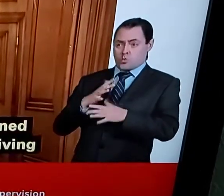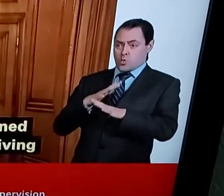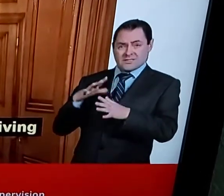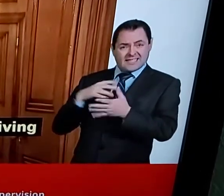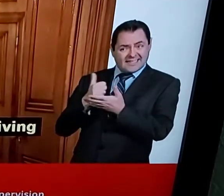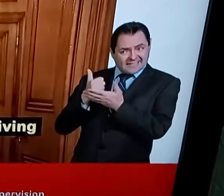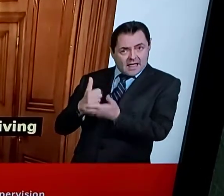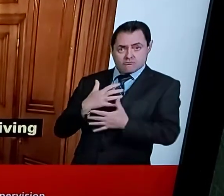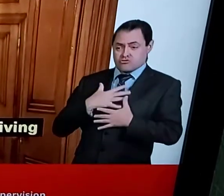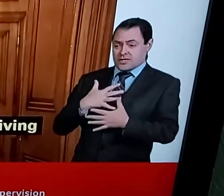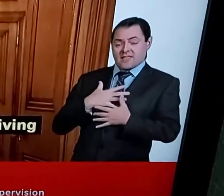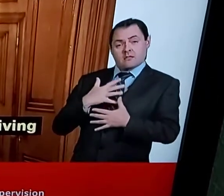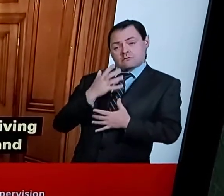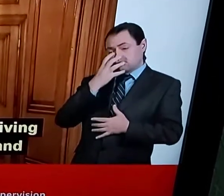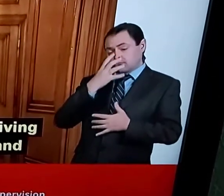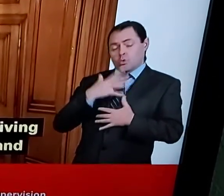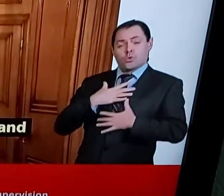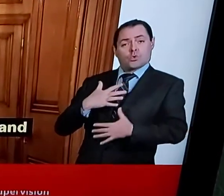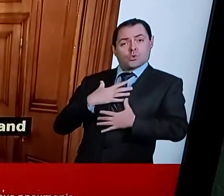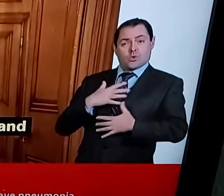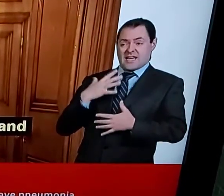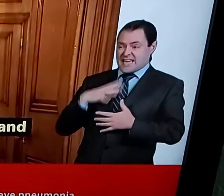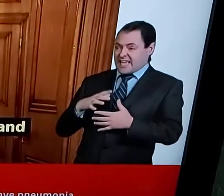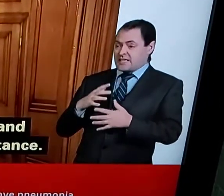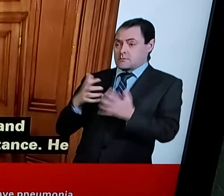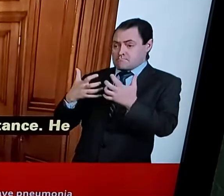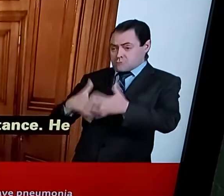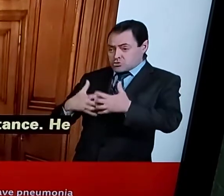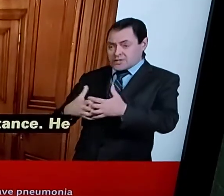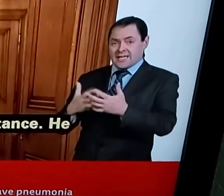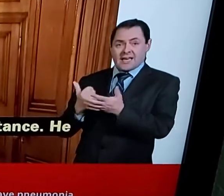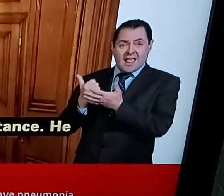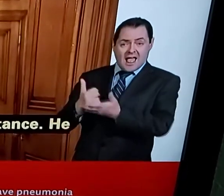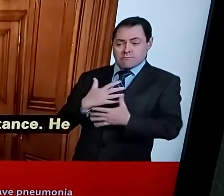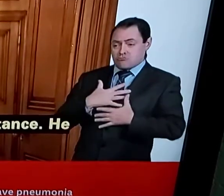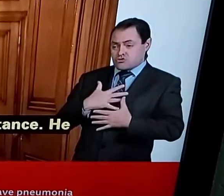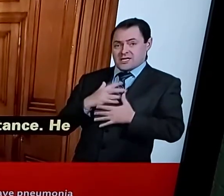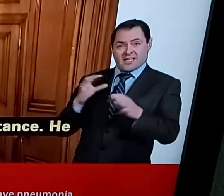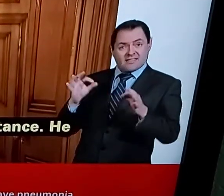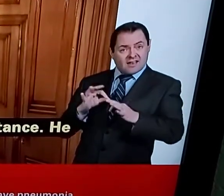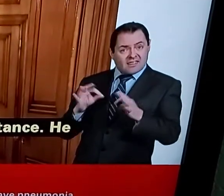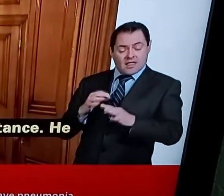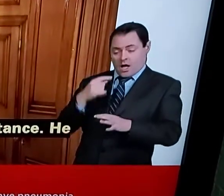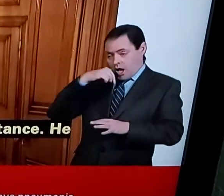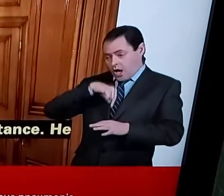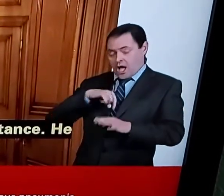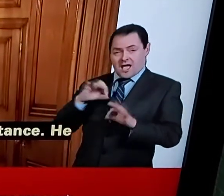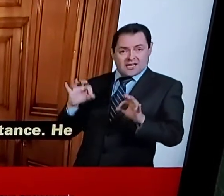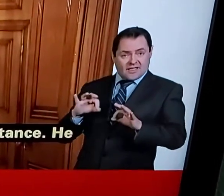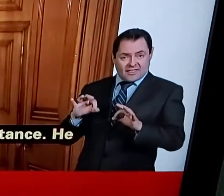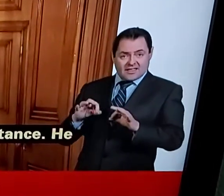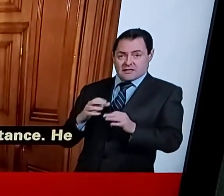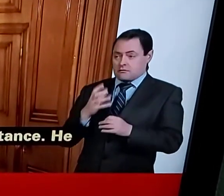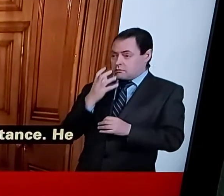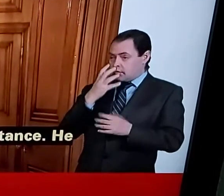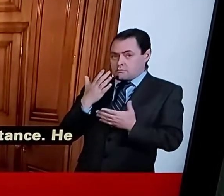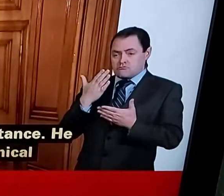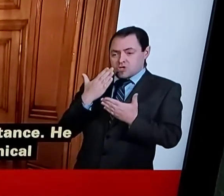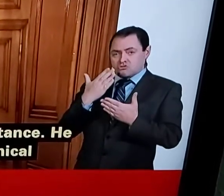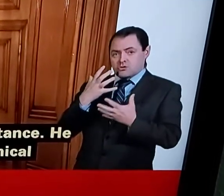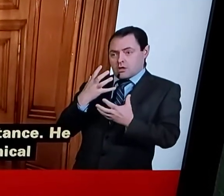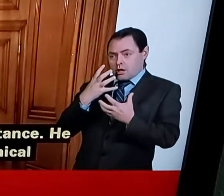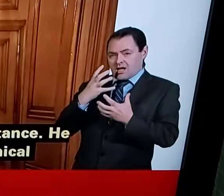He's not required any mechanical ventilation or non-invasive respiratory support. He remains in good spirits, and in keeping